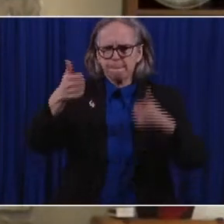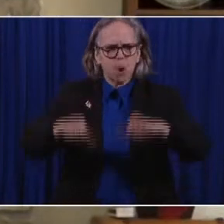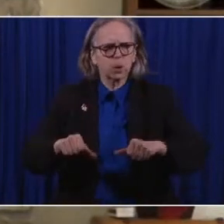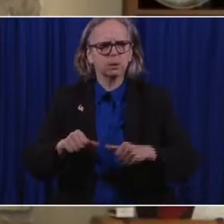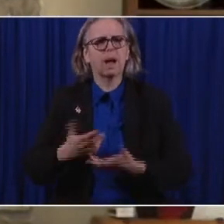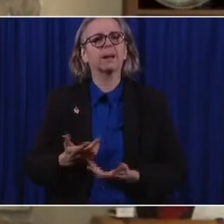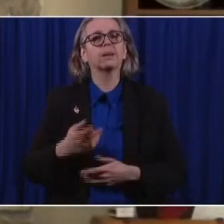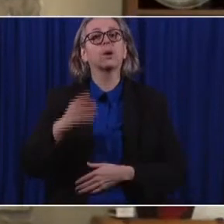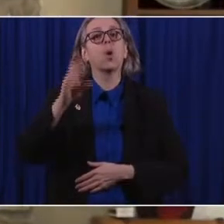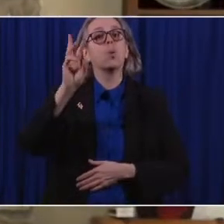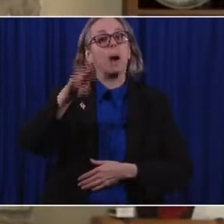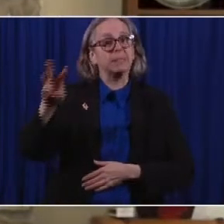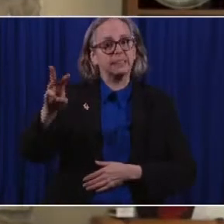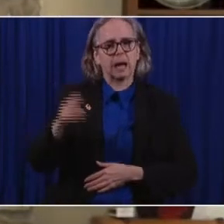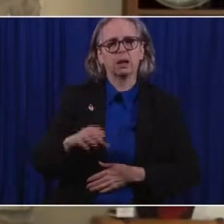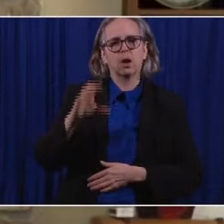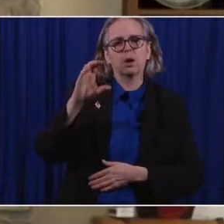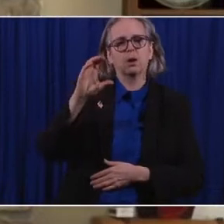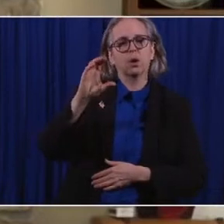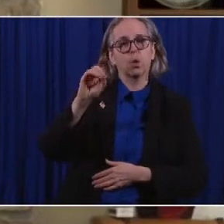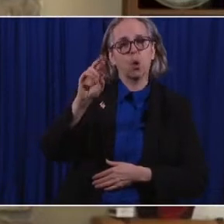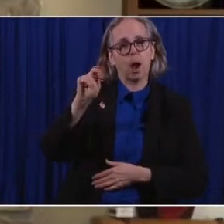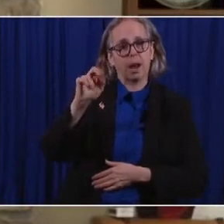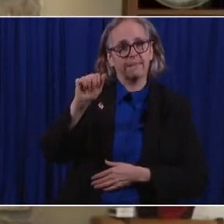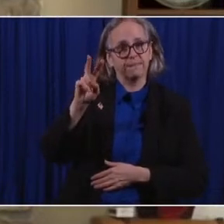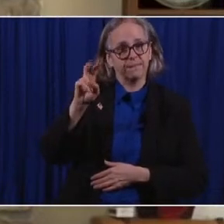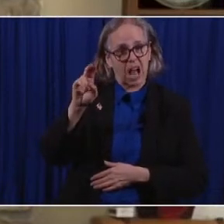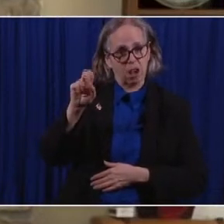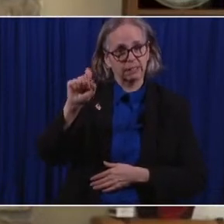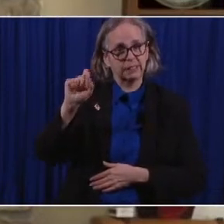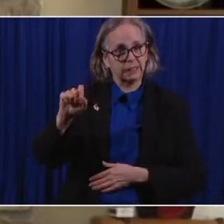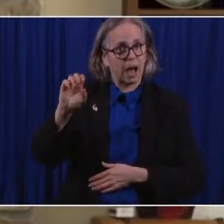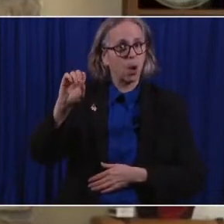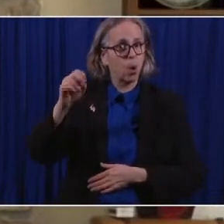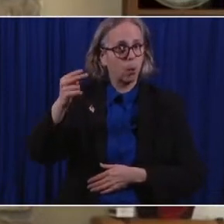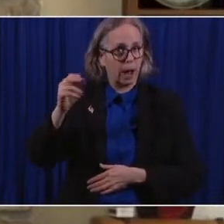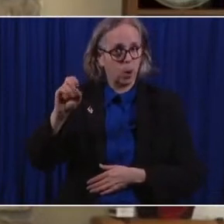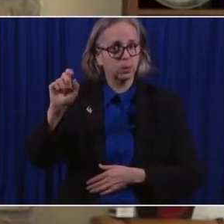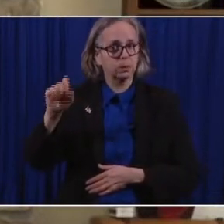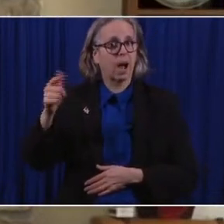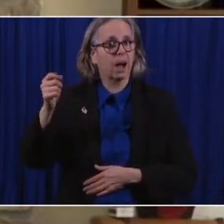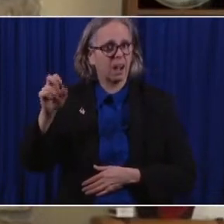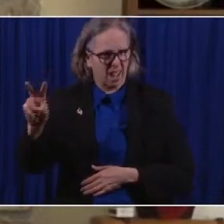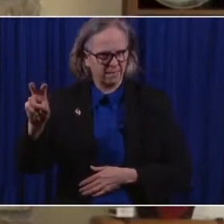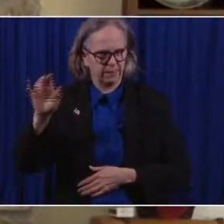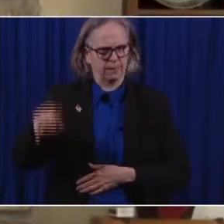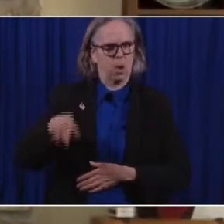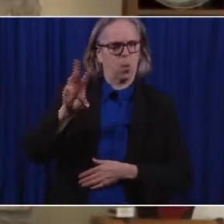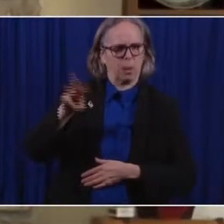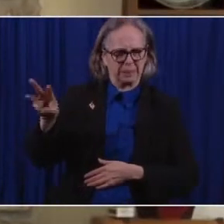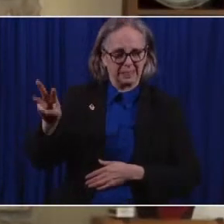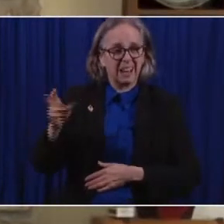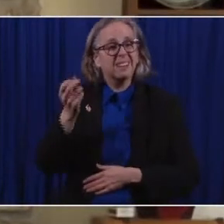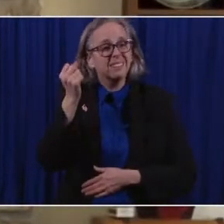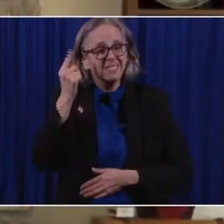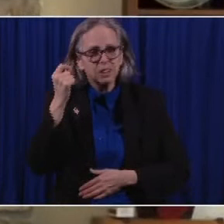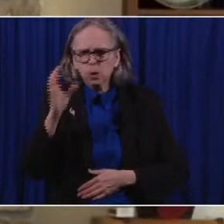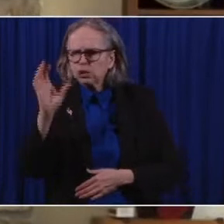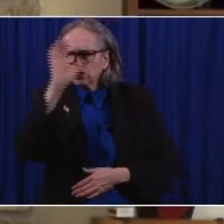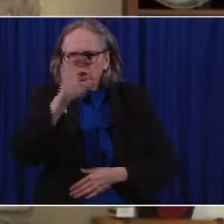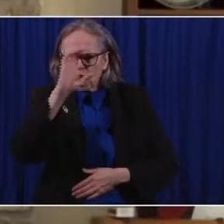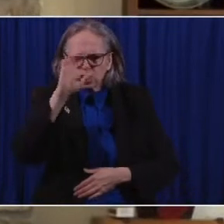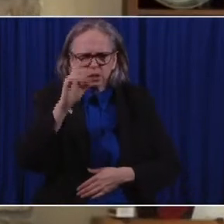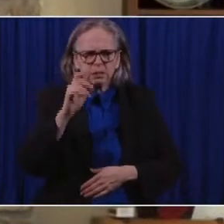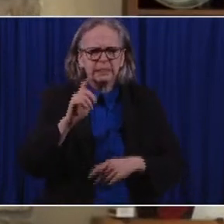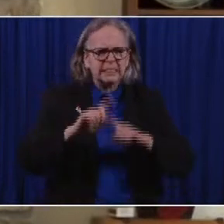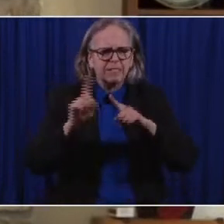coronavirus.ohio.gov, and you will be able to pull down and look. You can search it by county, or you can search it by zip code,